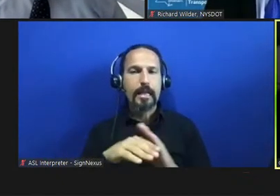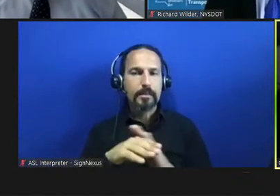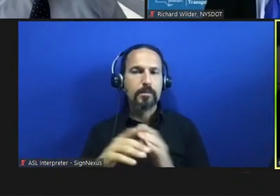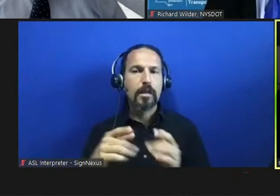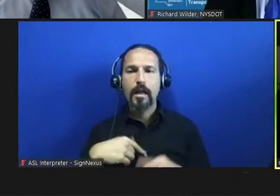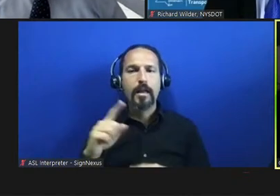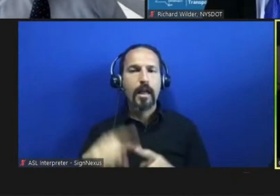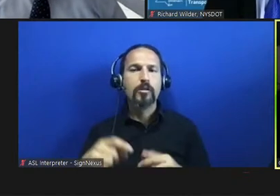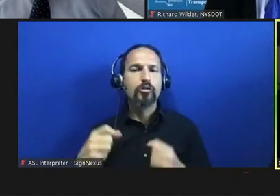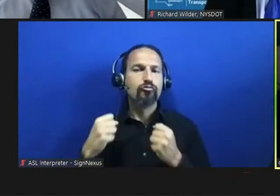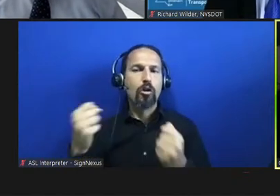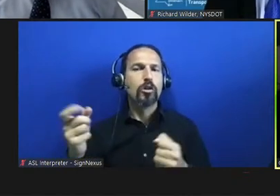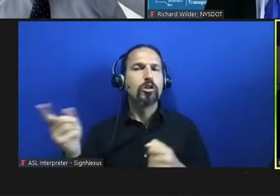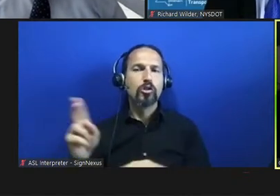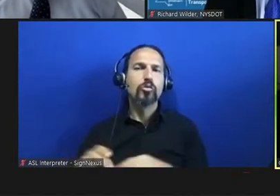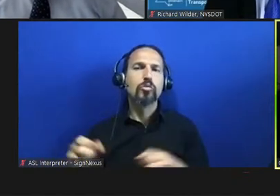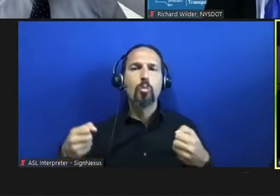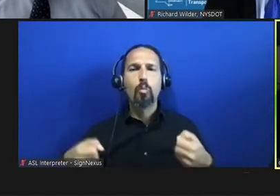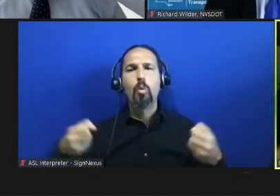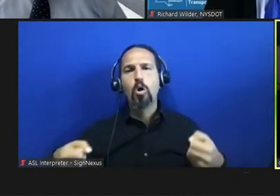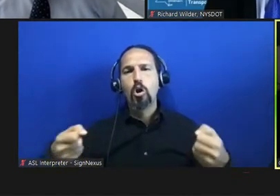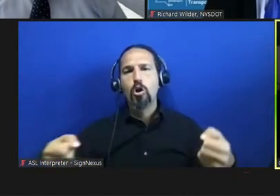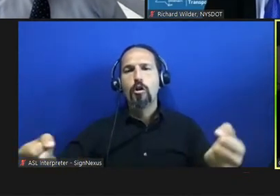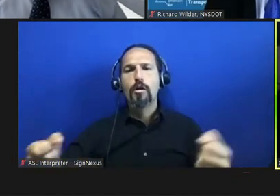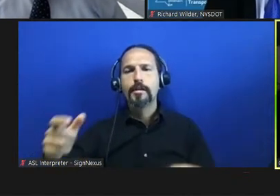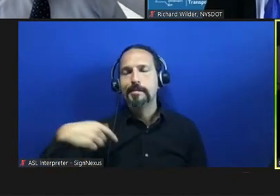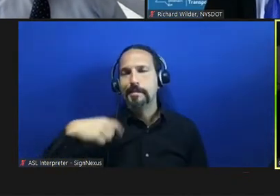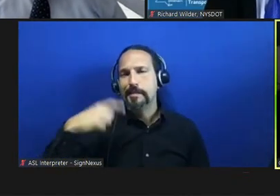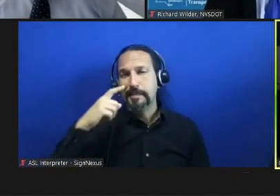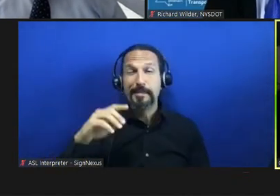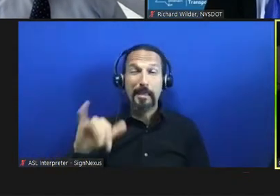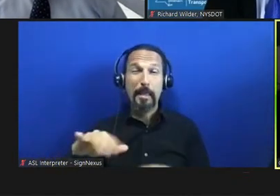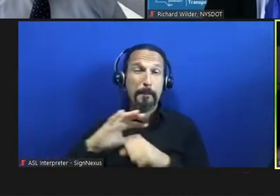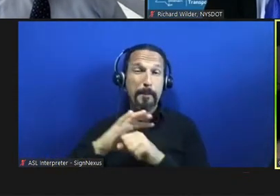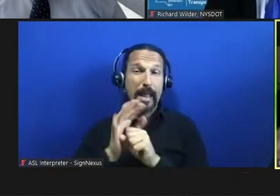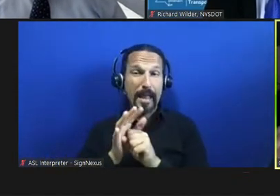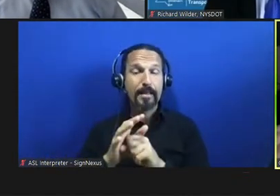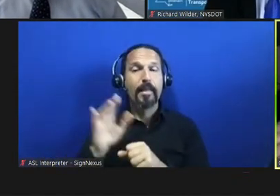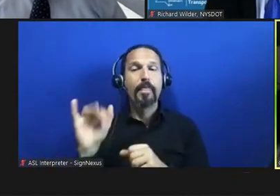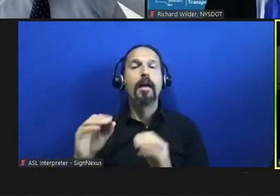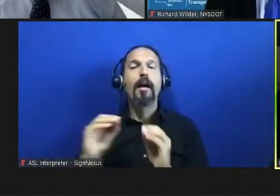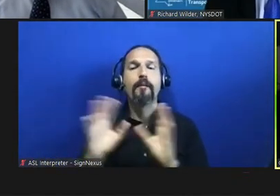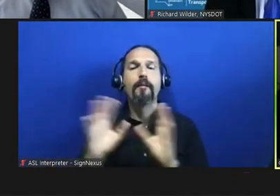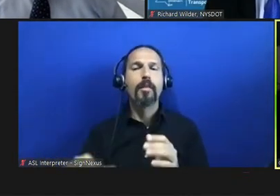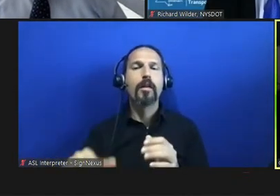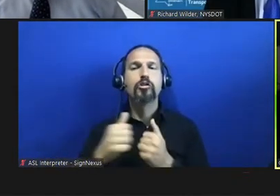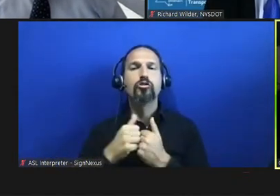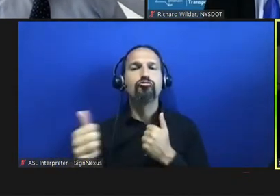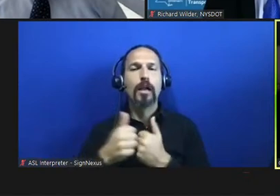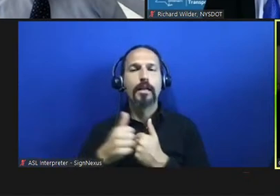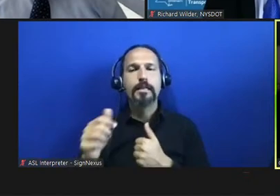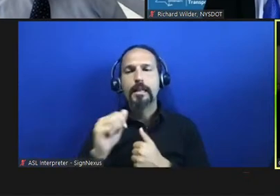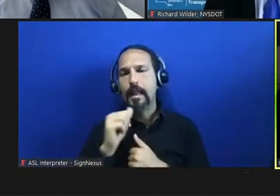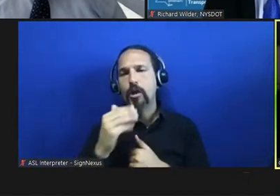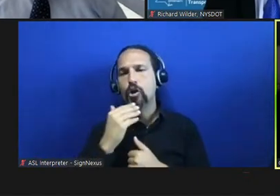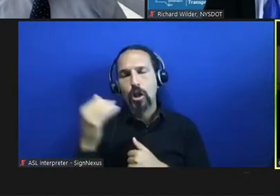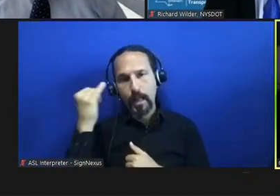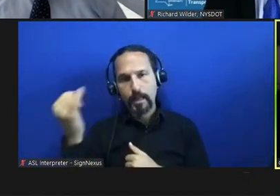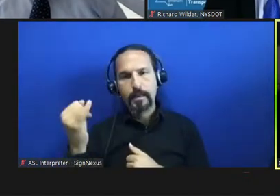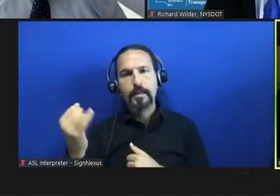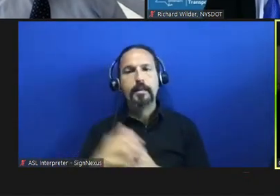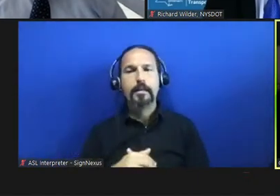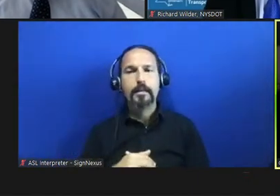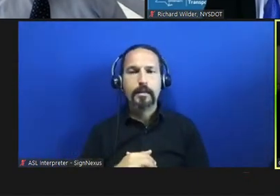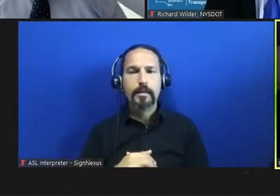be able to drive her she uses a walker we were just in a pandemic obviously Transit is not a great idea when you're commuting